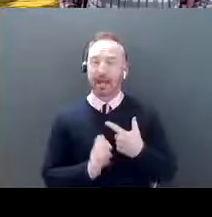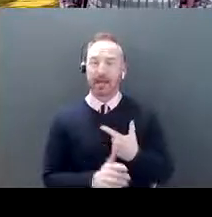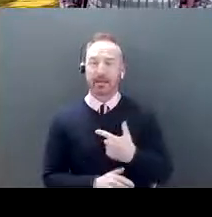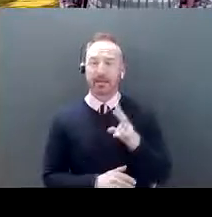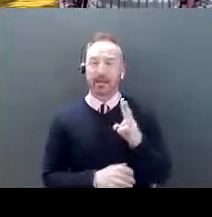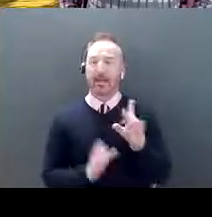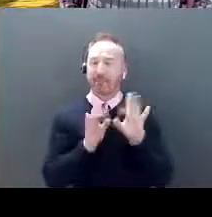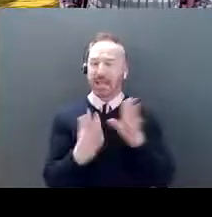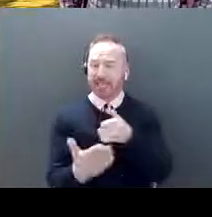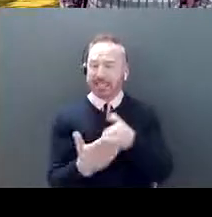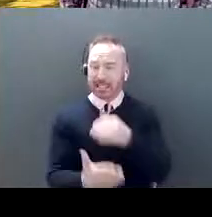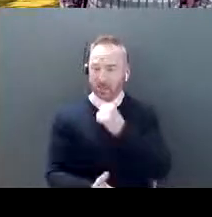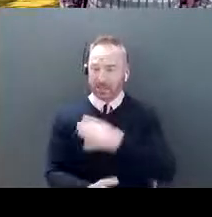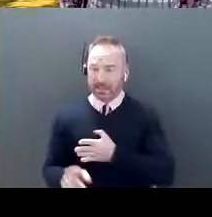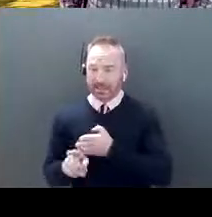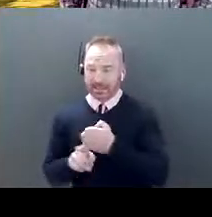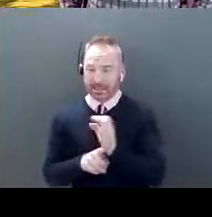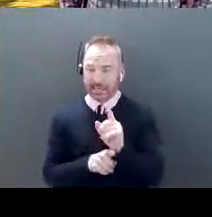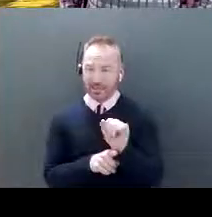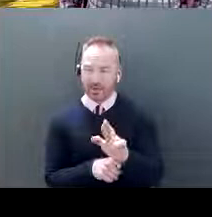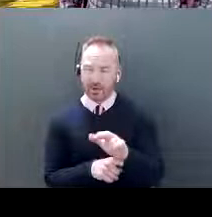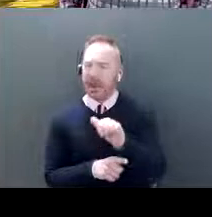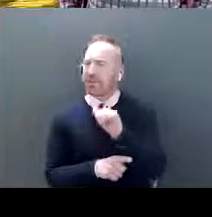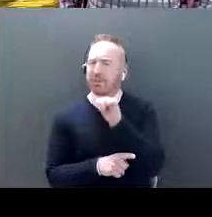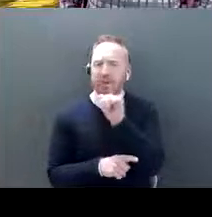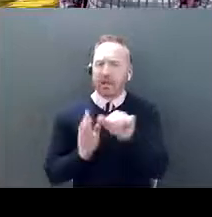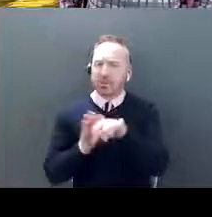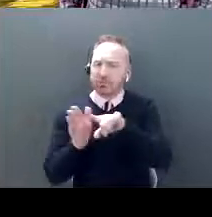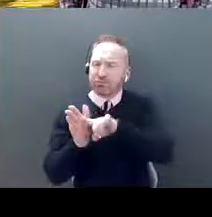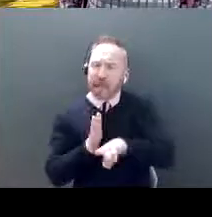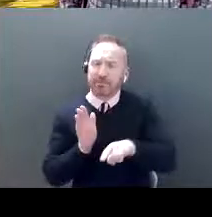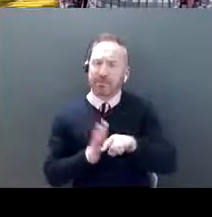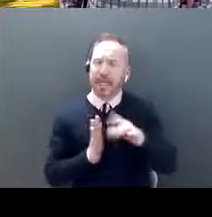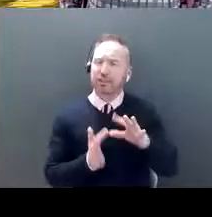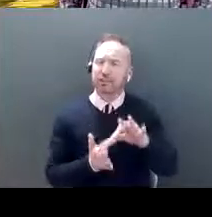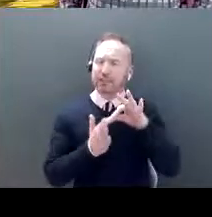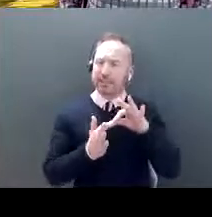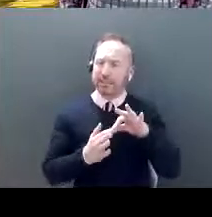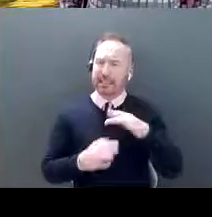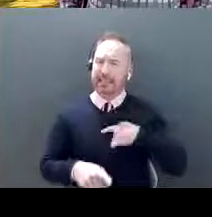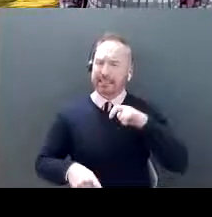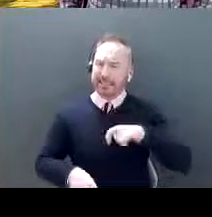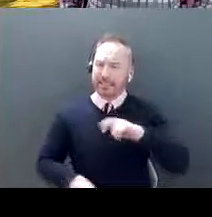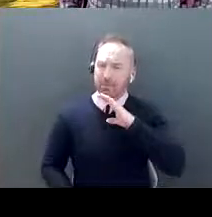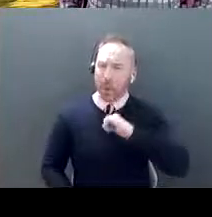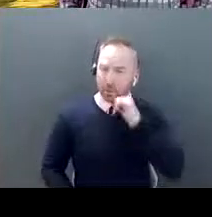sector hasn't really looked at the unique needs of older women. So, you know, you have different kinds of